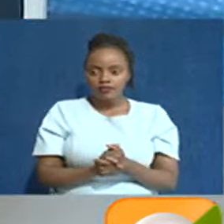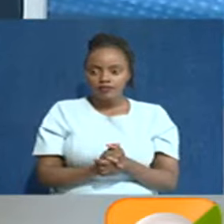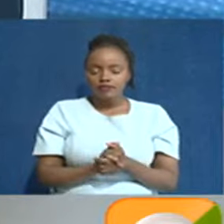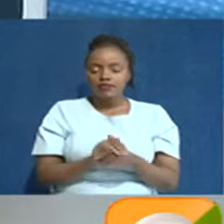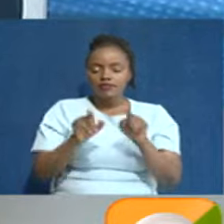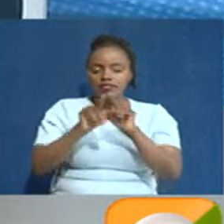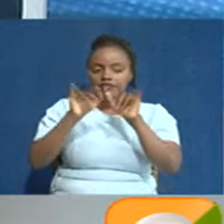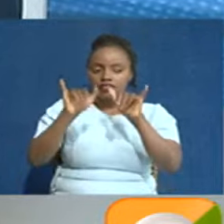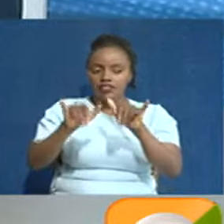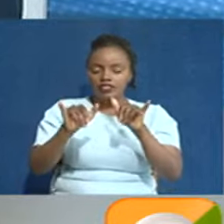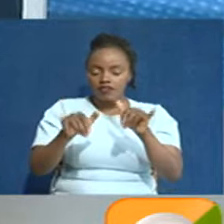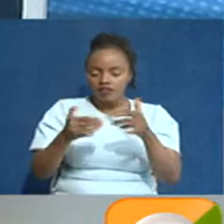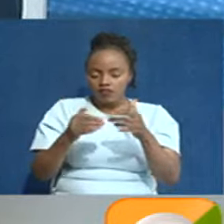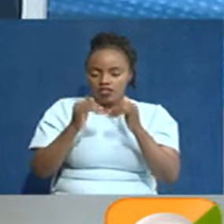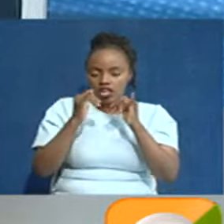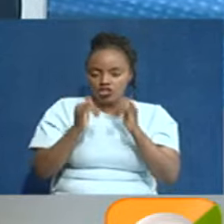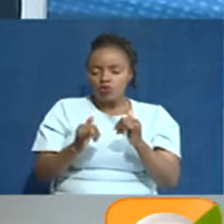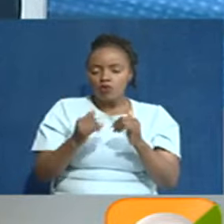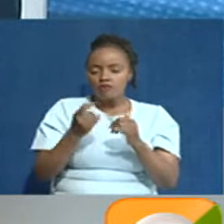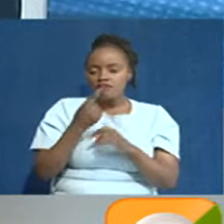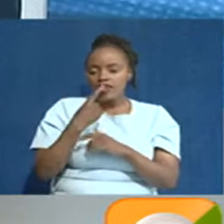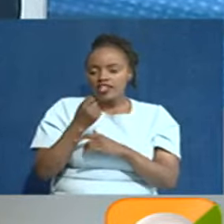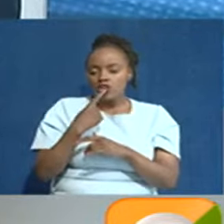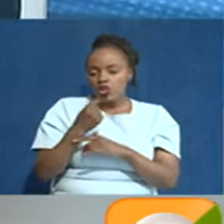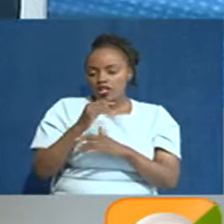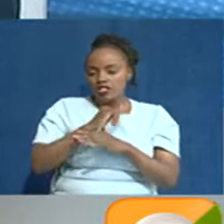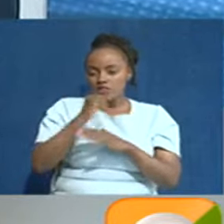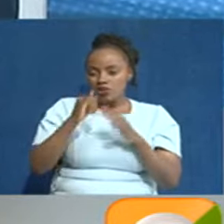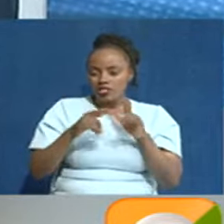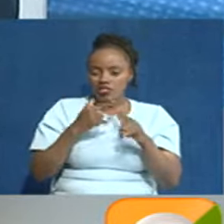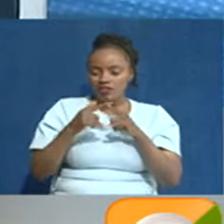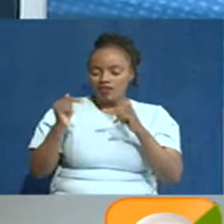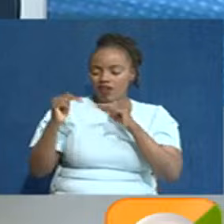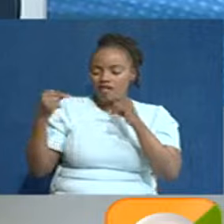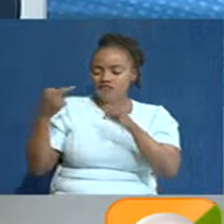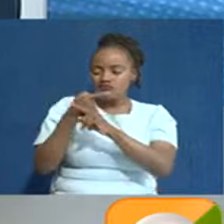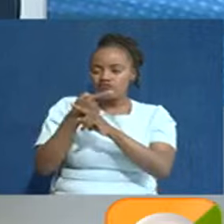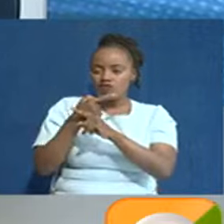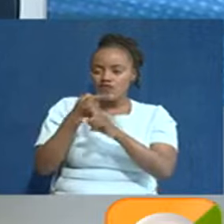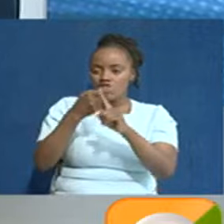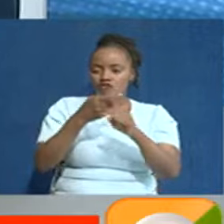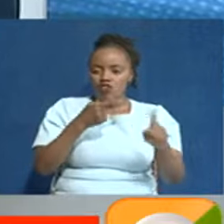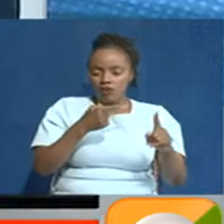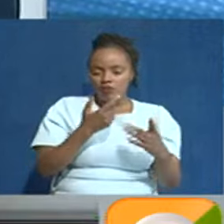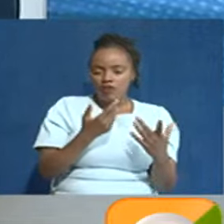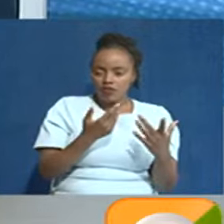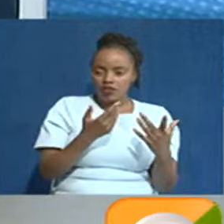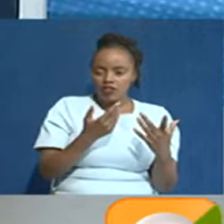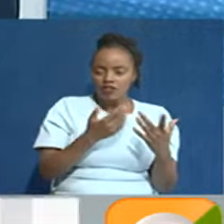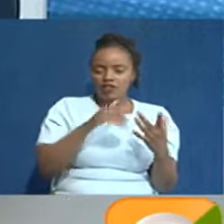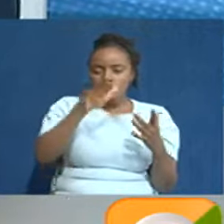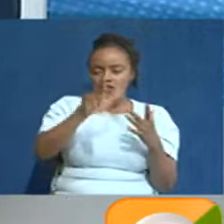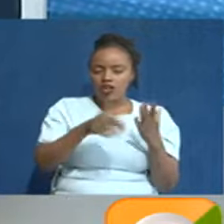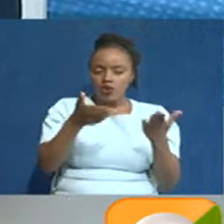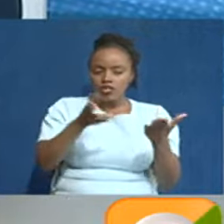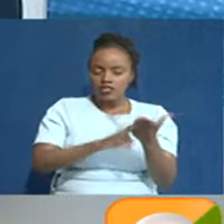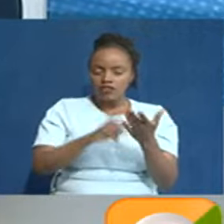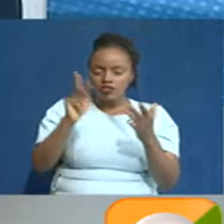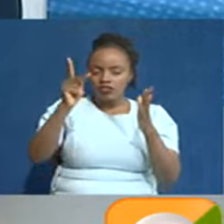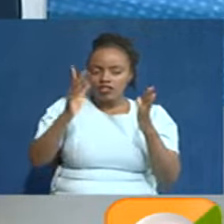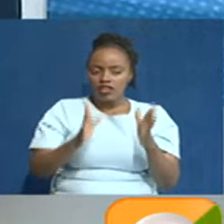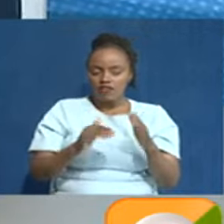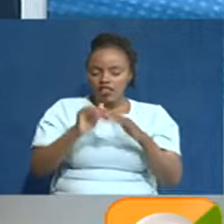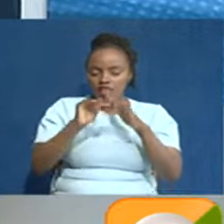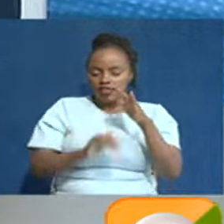And staying with the rollout of the new medical insurance scheme, there is immense controversy. From low registration by Kenyans, less